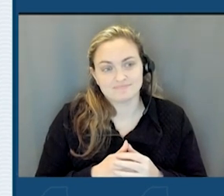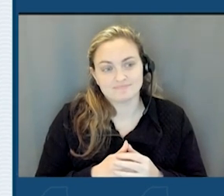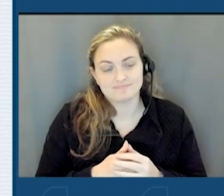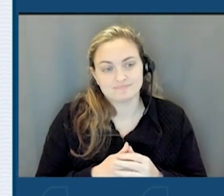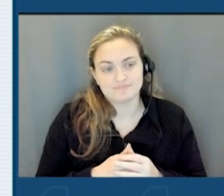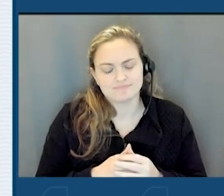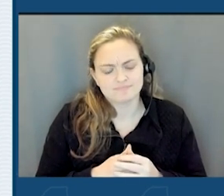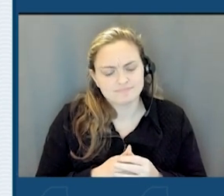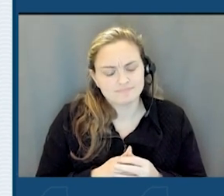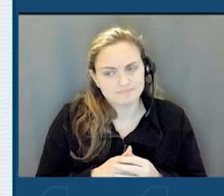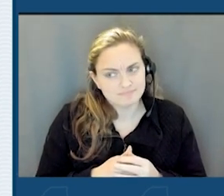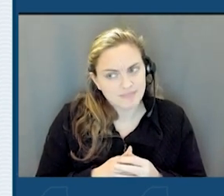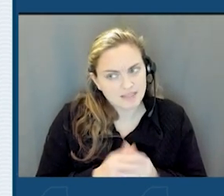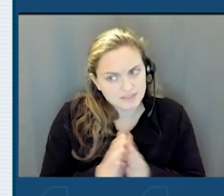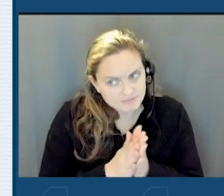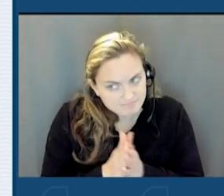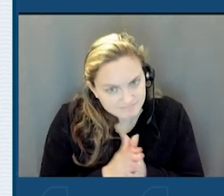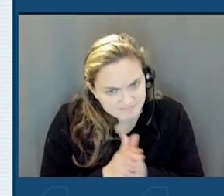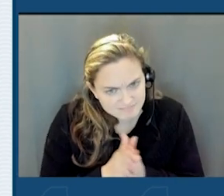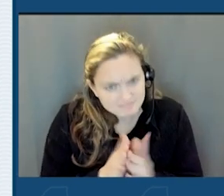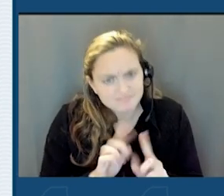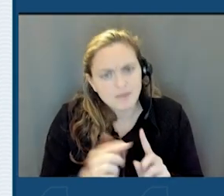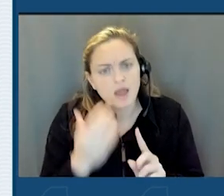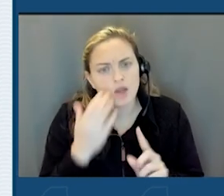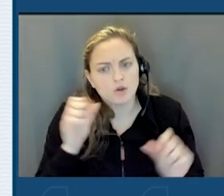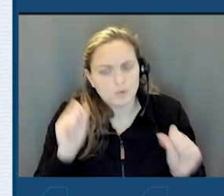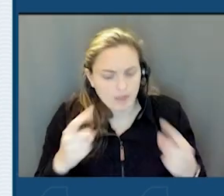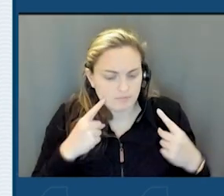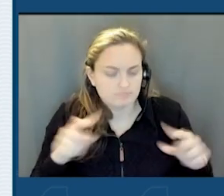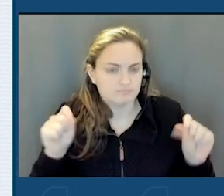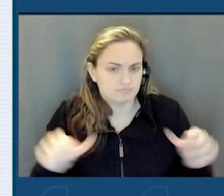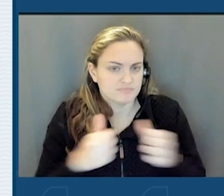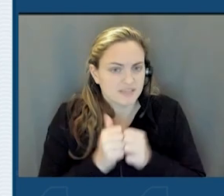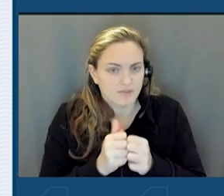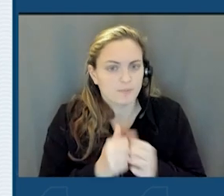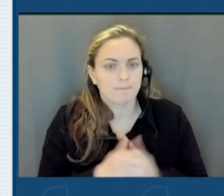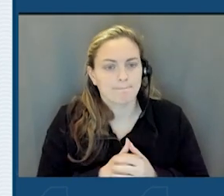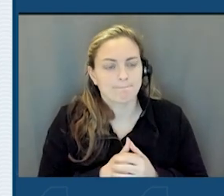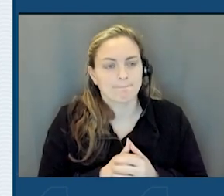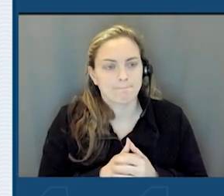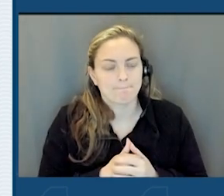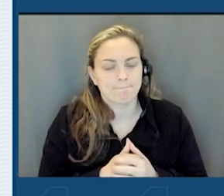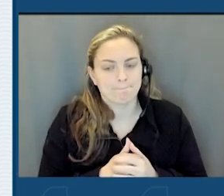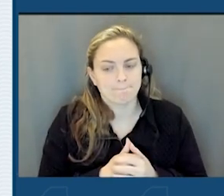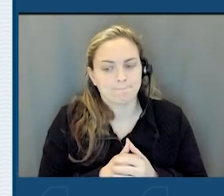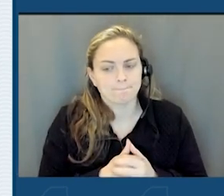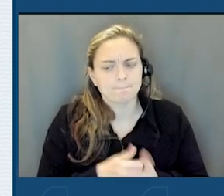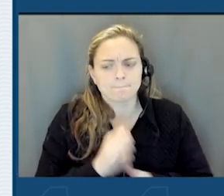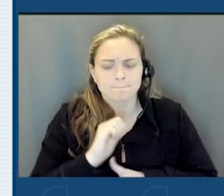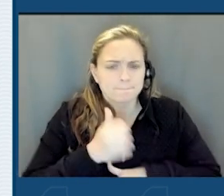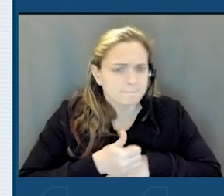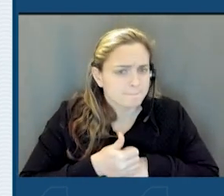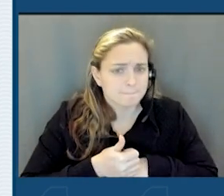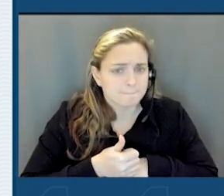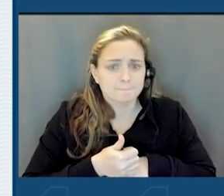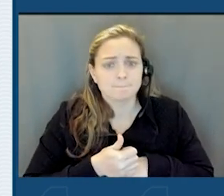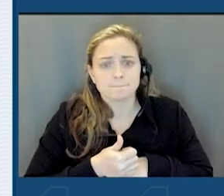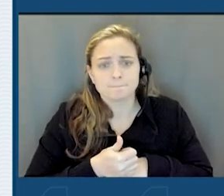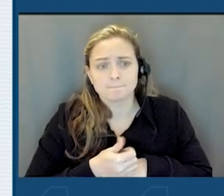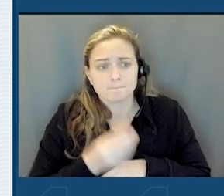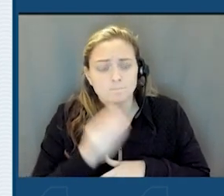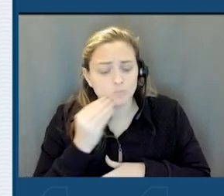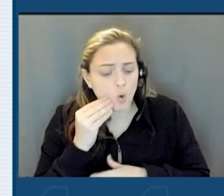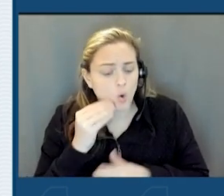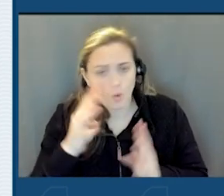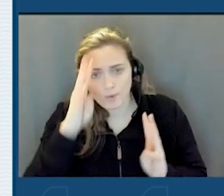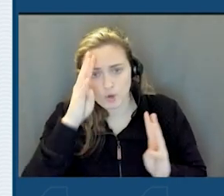It's ambitious, but I know we can reach it together. And we set home creation targets